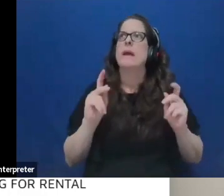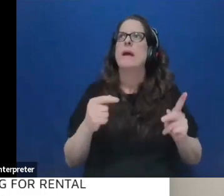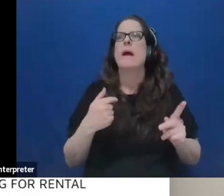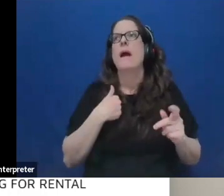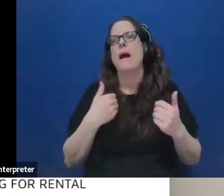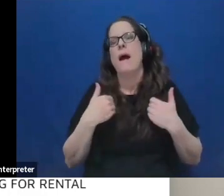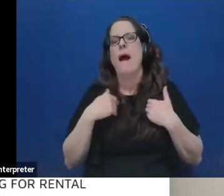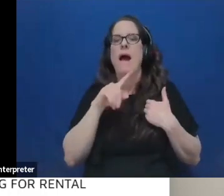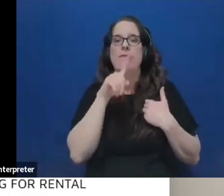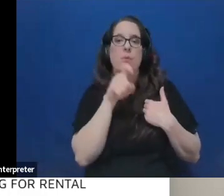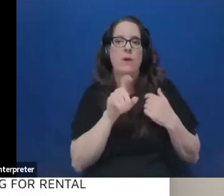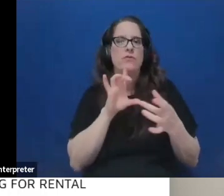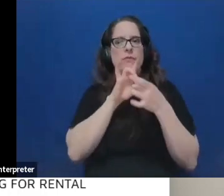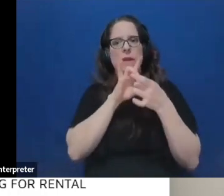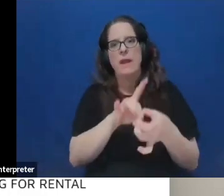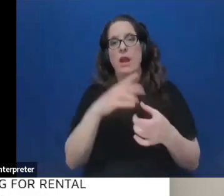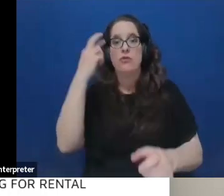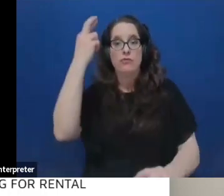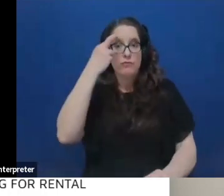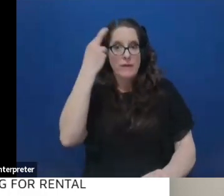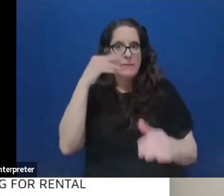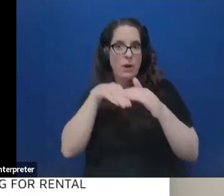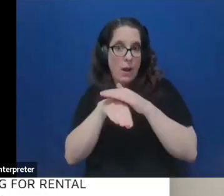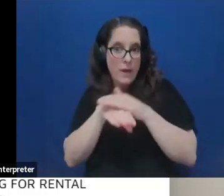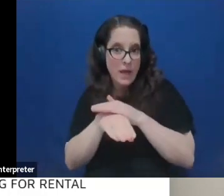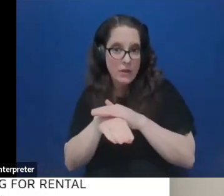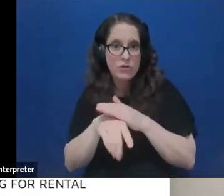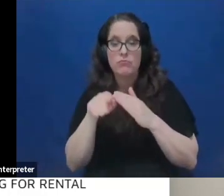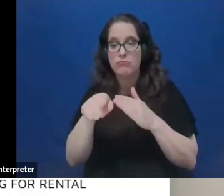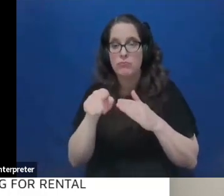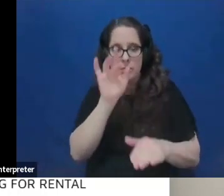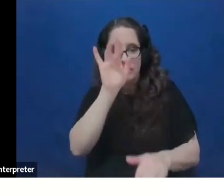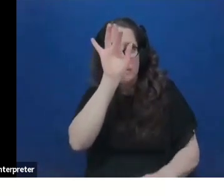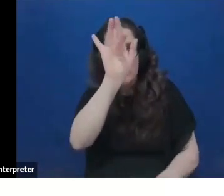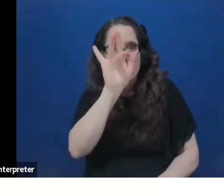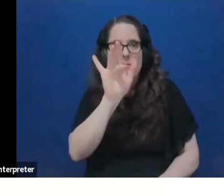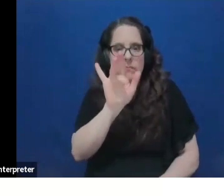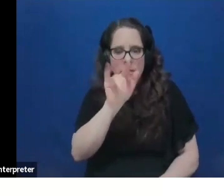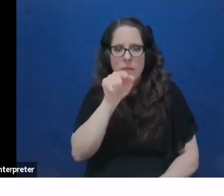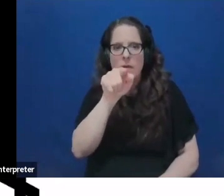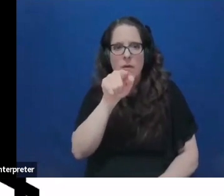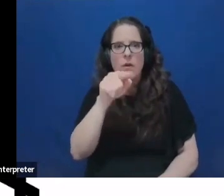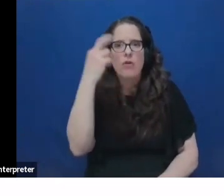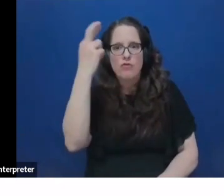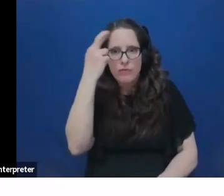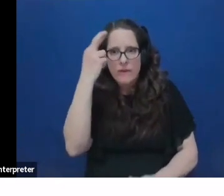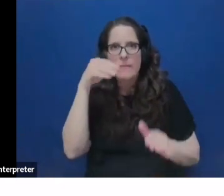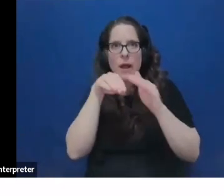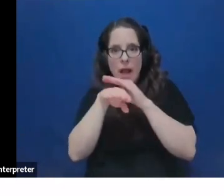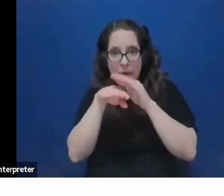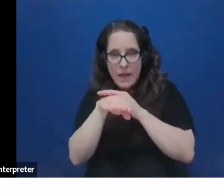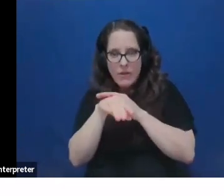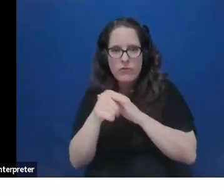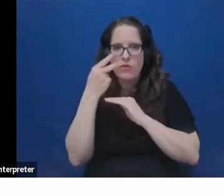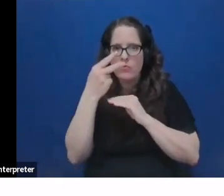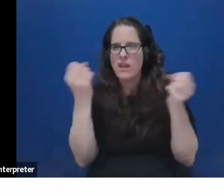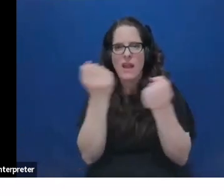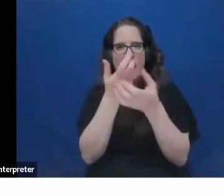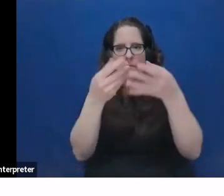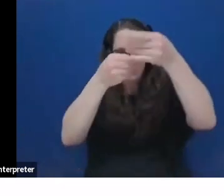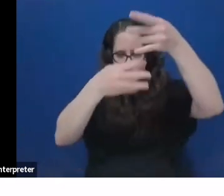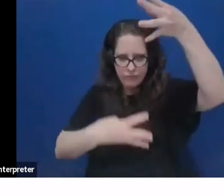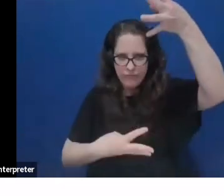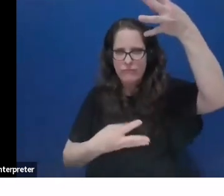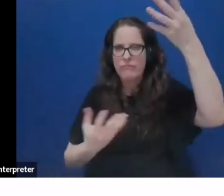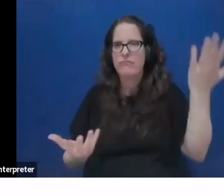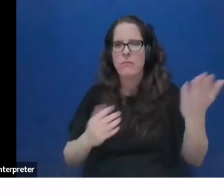about reasonable accommodations. You click on reasonable accommodations in the Know Your Rights section, and everything is in here. let me